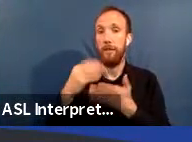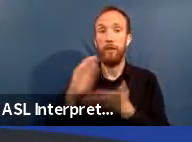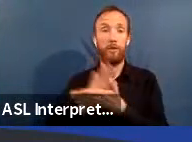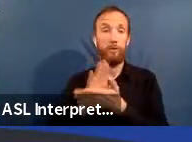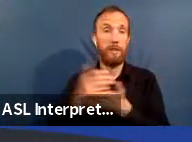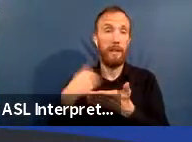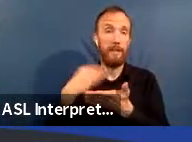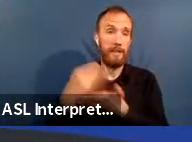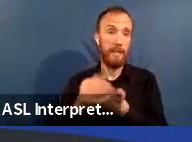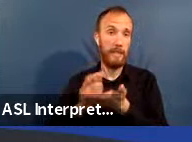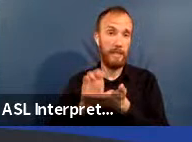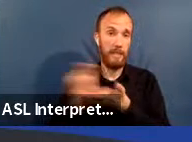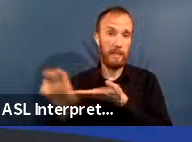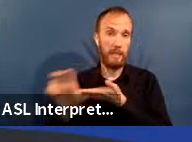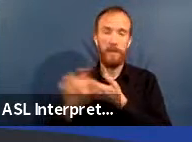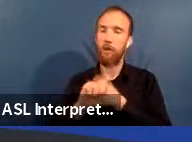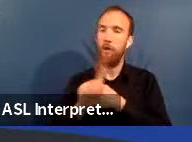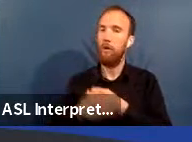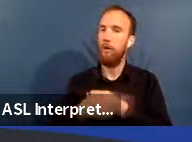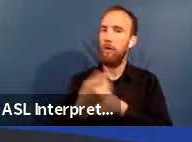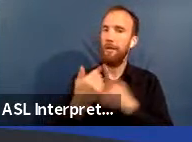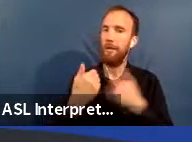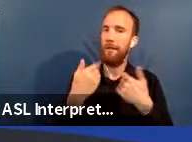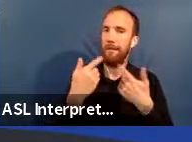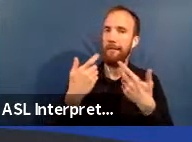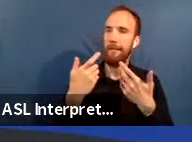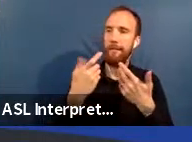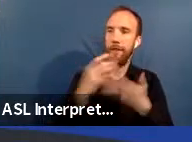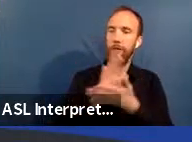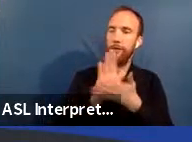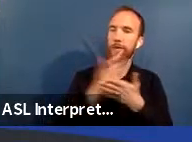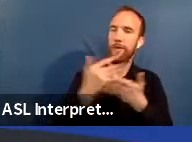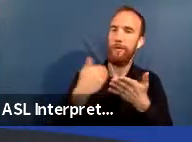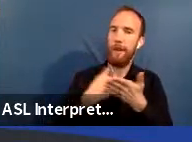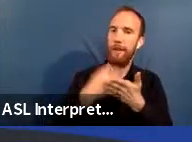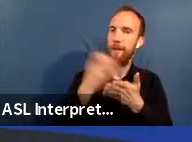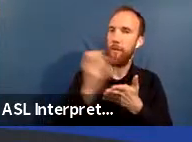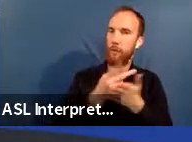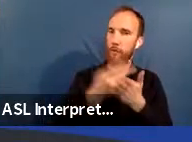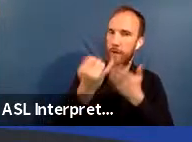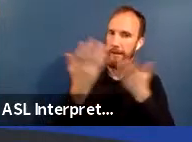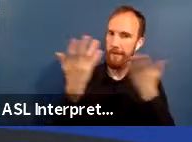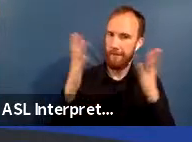approved projects for the budget. Got it. Thank you.